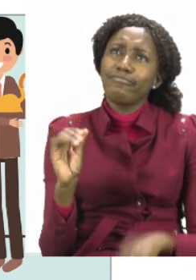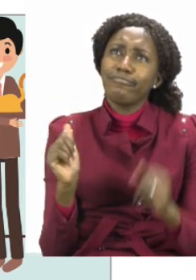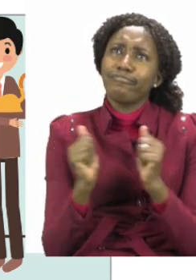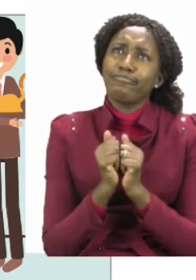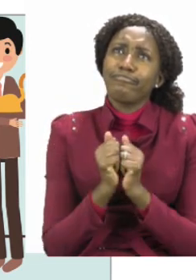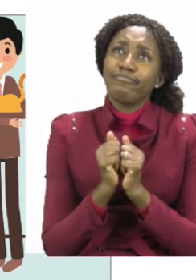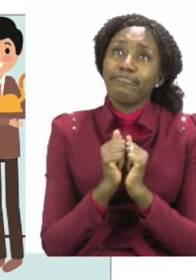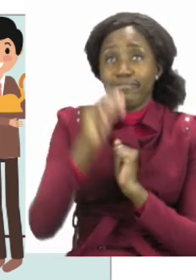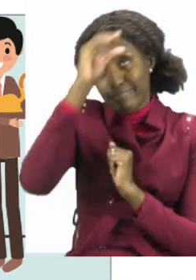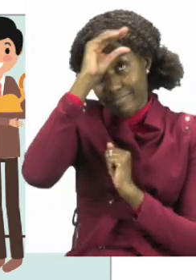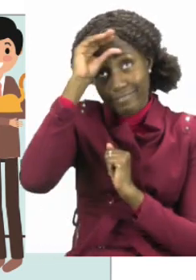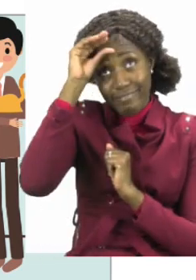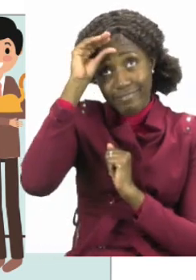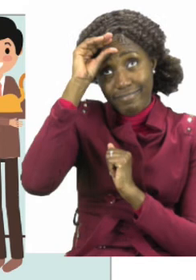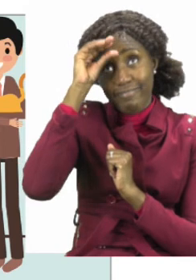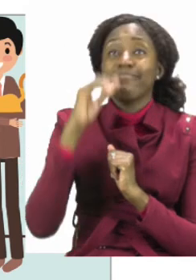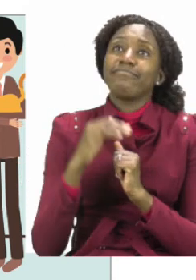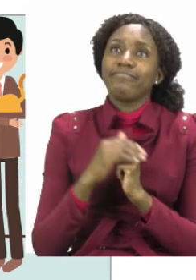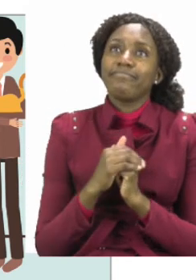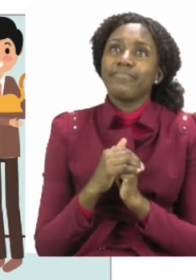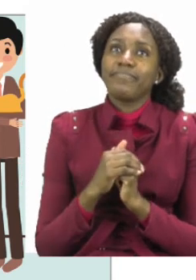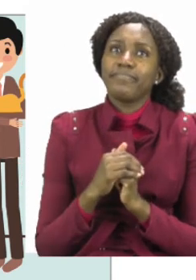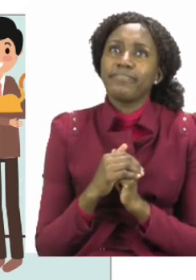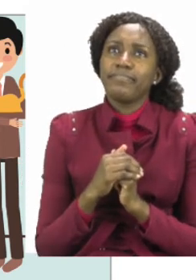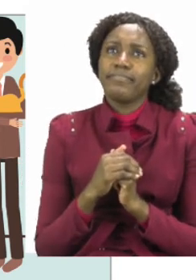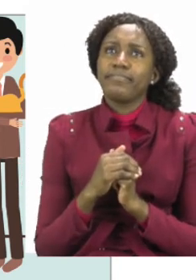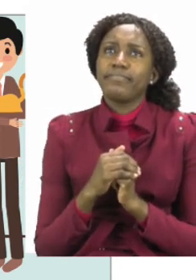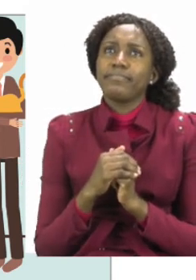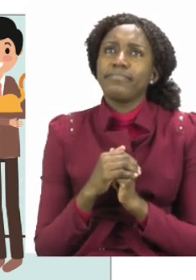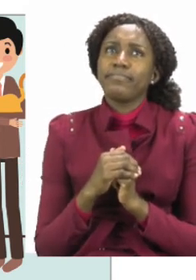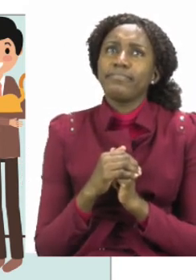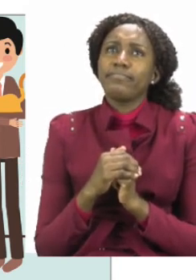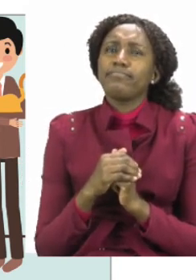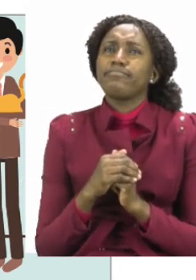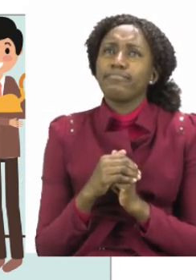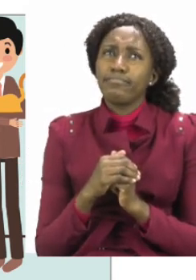a nurse. So, when will the nurse take the dog?